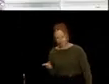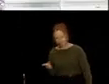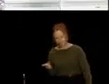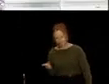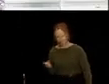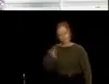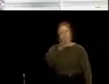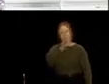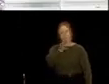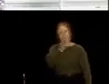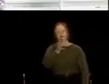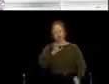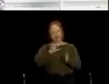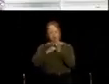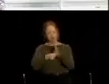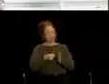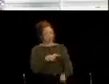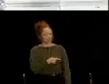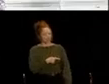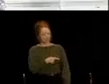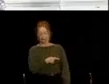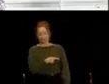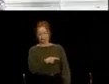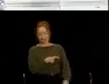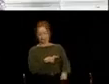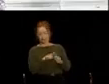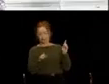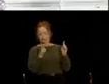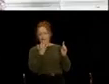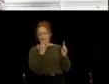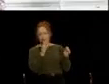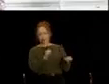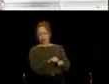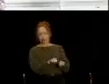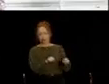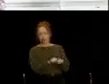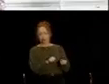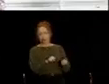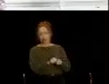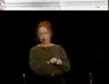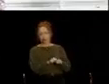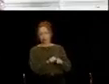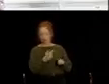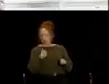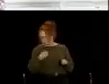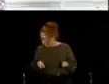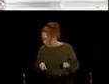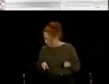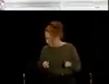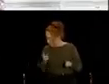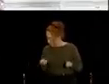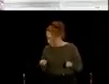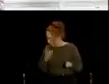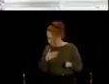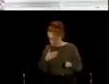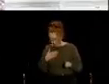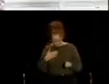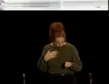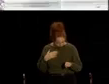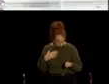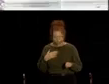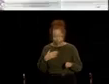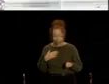she's actually wearing 2 different color shoes. And so I realized that one of those shoes were mine. And then another fight broke out.